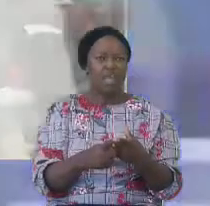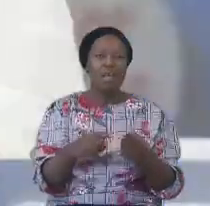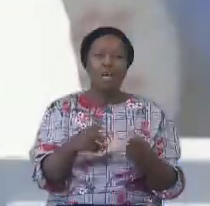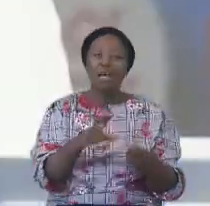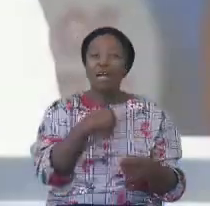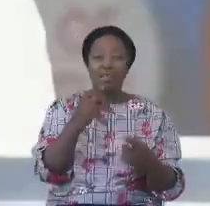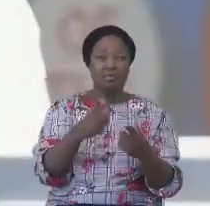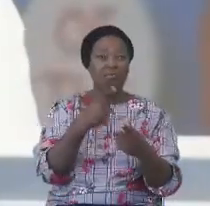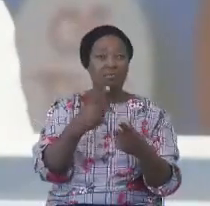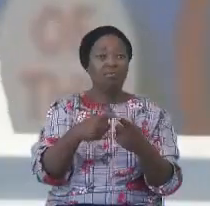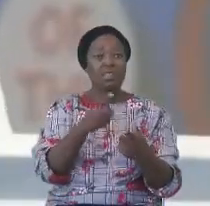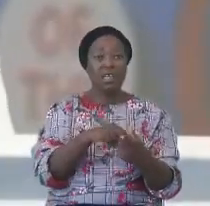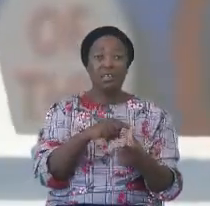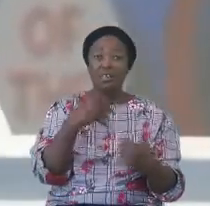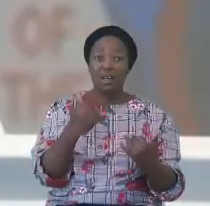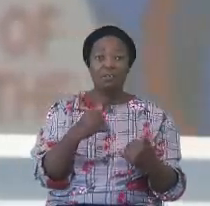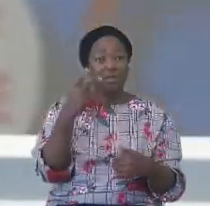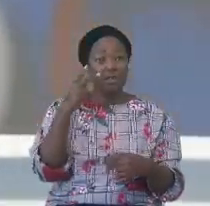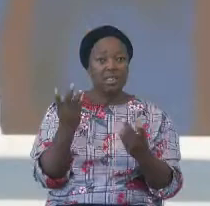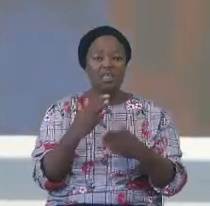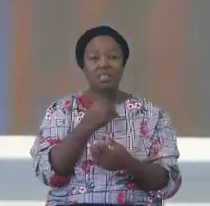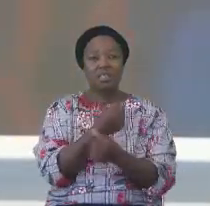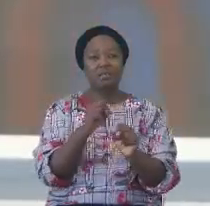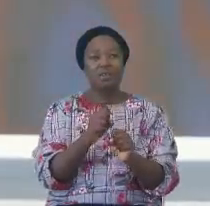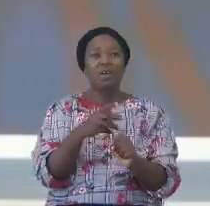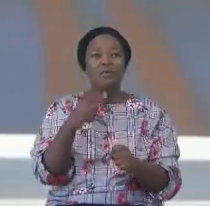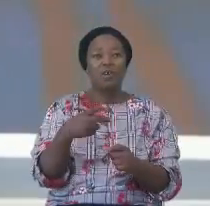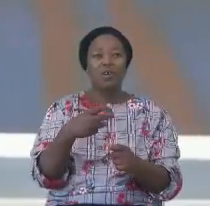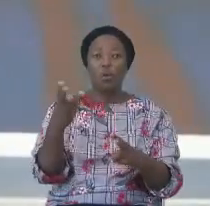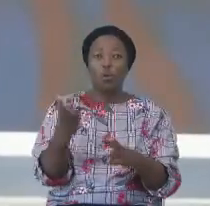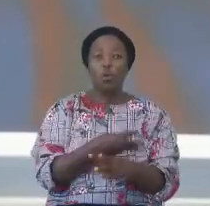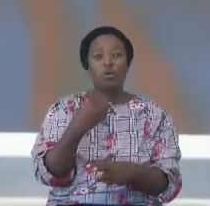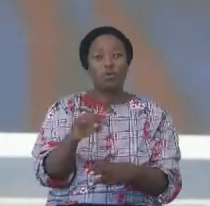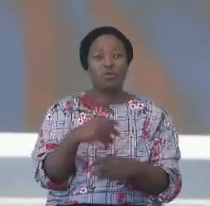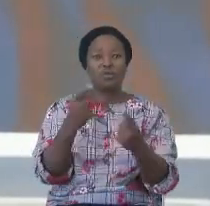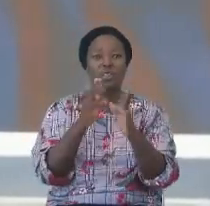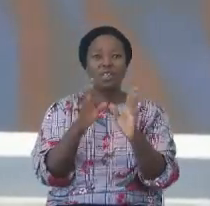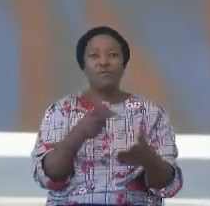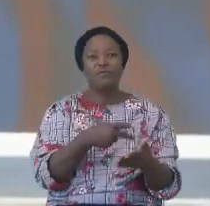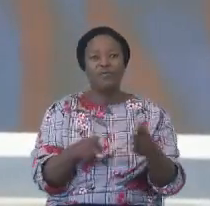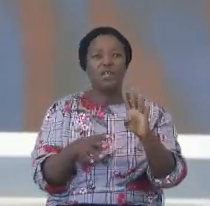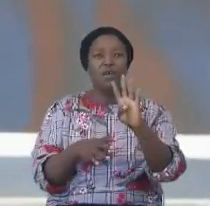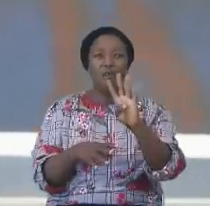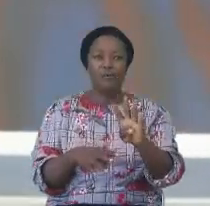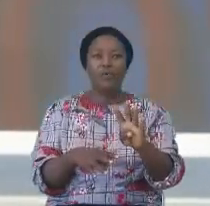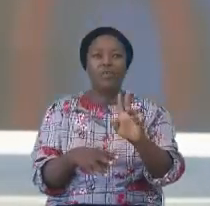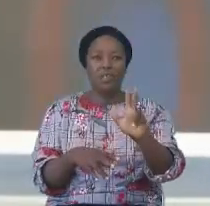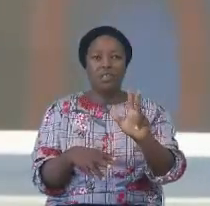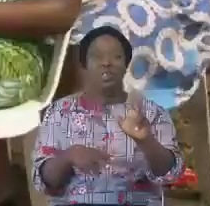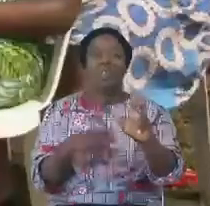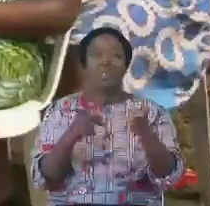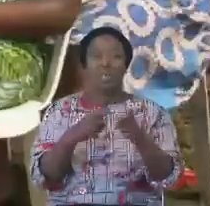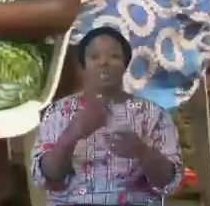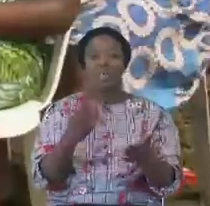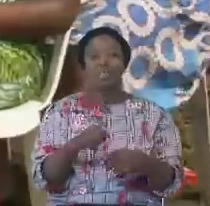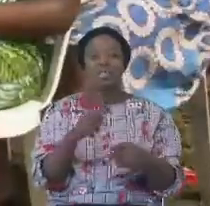And then look at this. Here is salvation for the worst of sinners. In